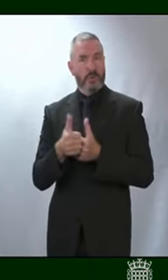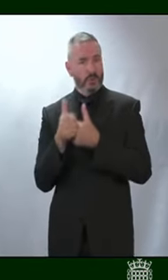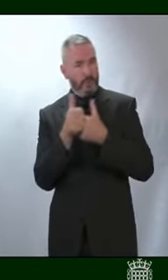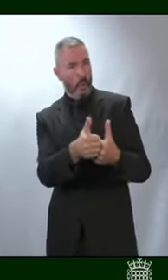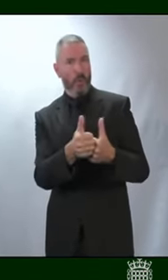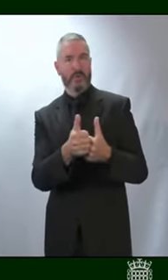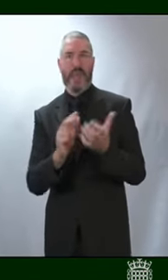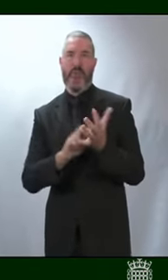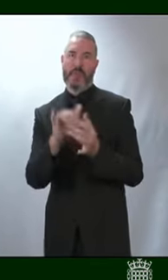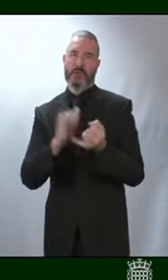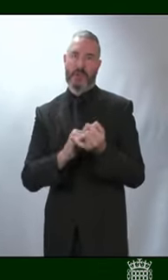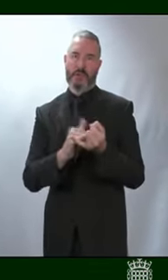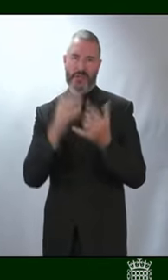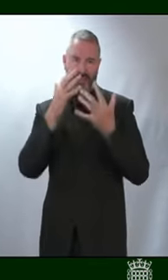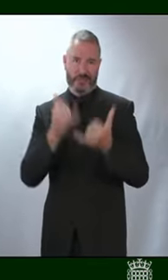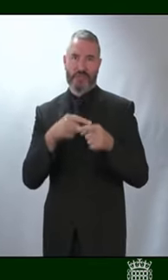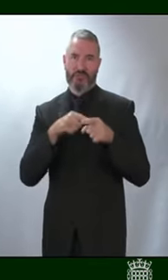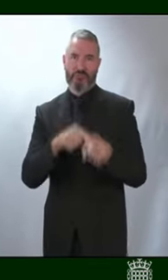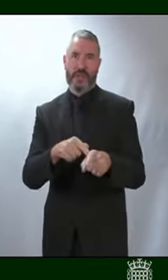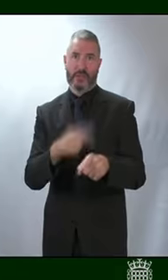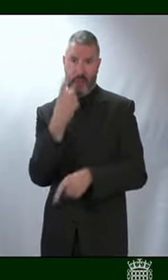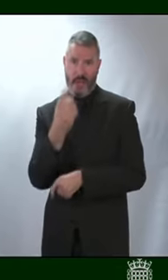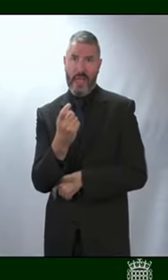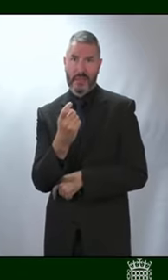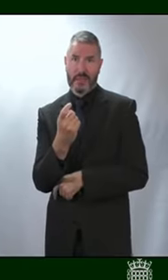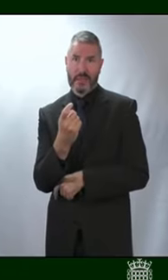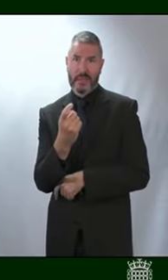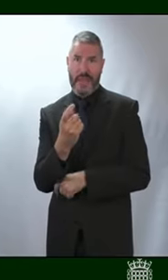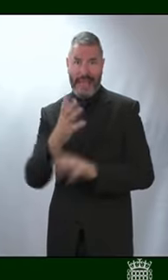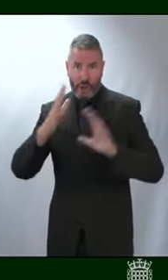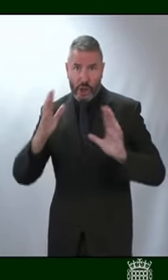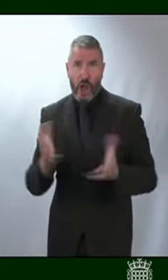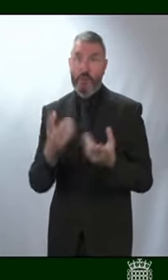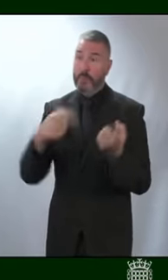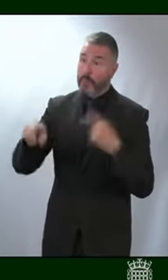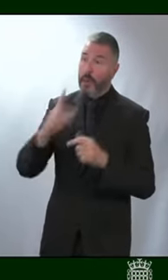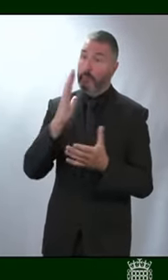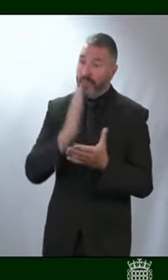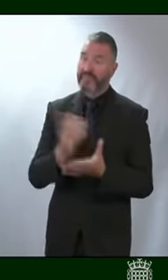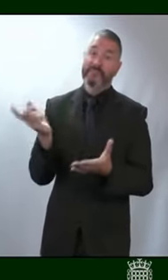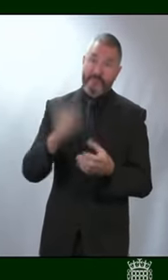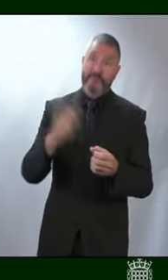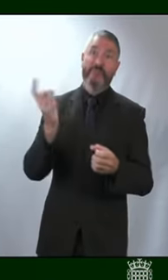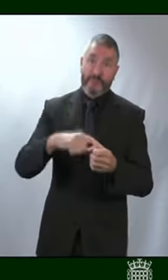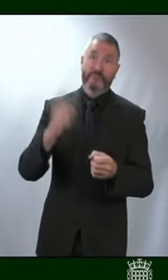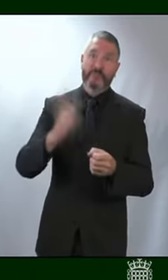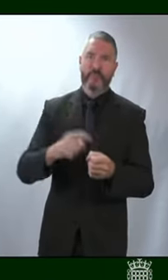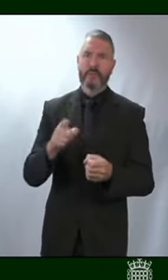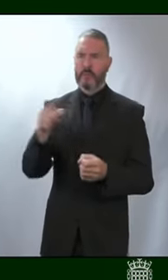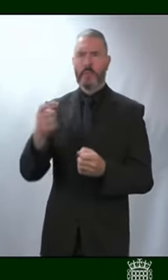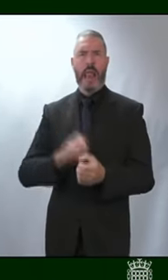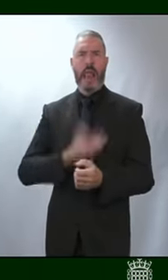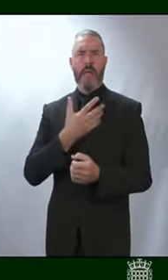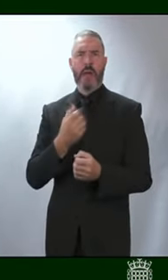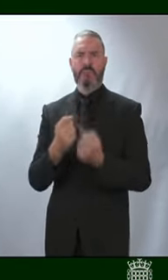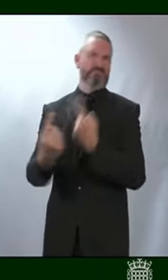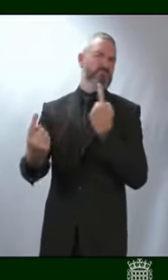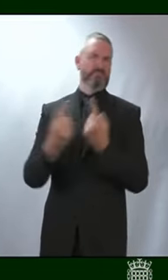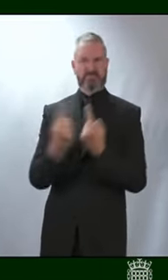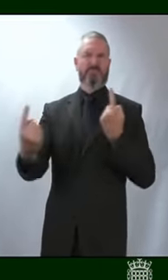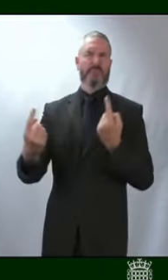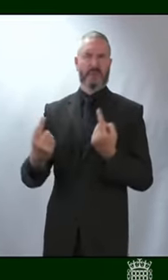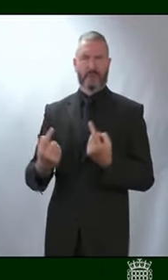and Trace. This is an opportunity to get behind that scheme, to encourage people to believe in it and in its efficacy. Instead, he constantly